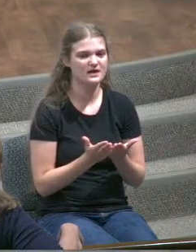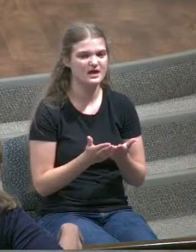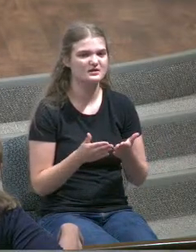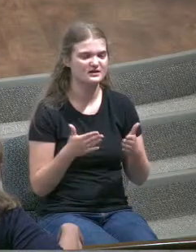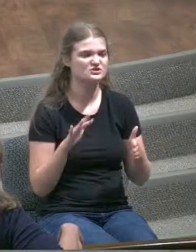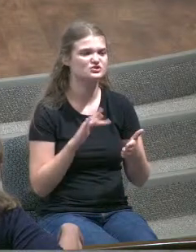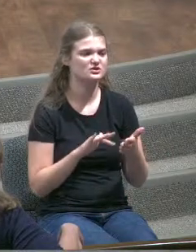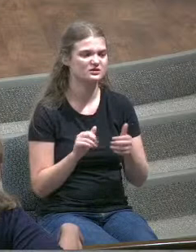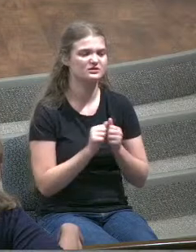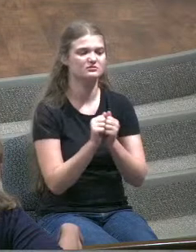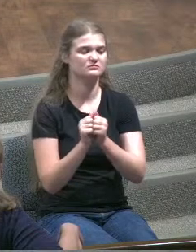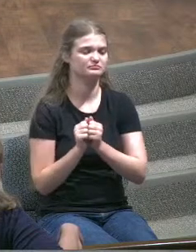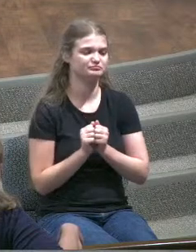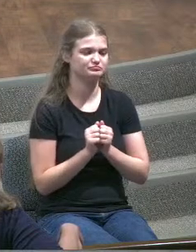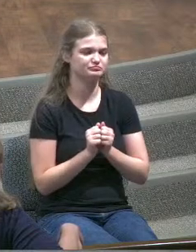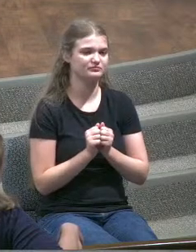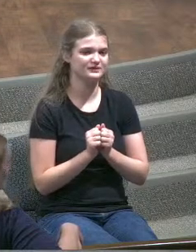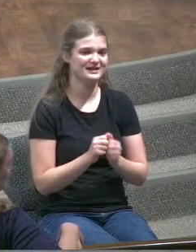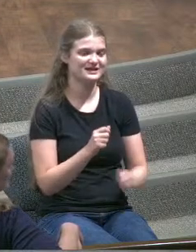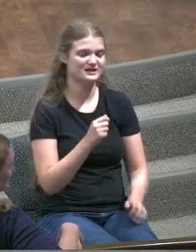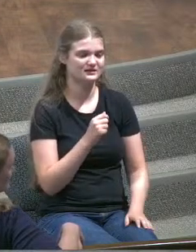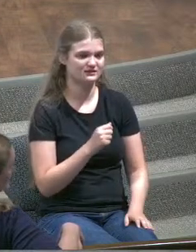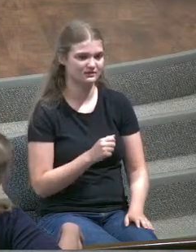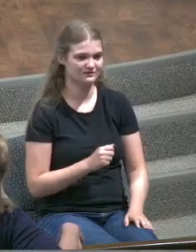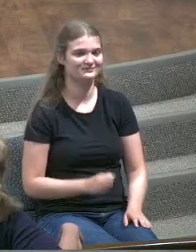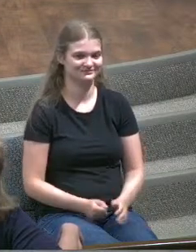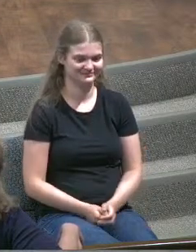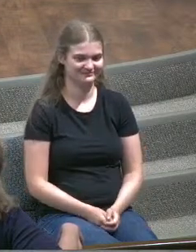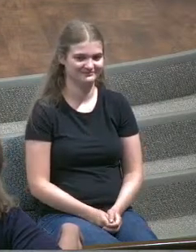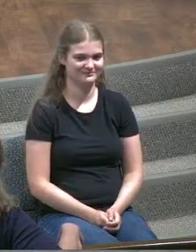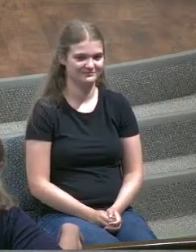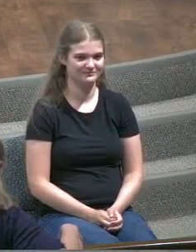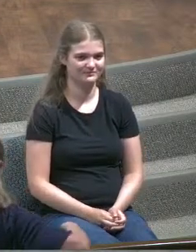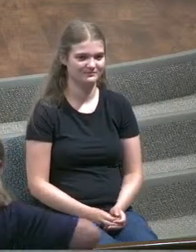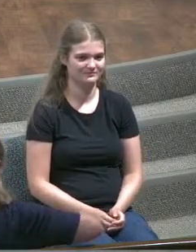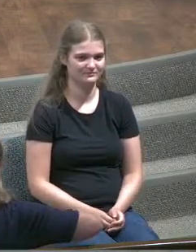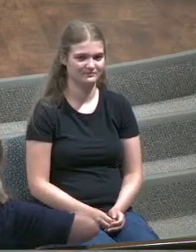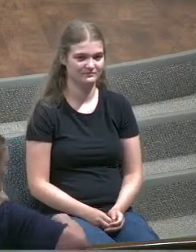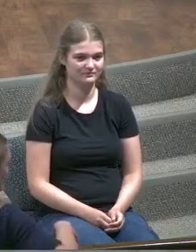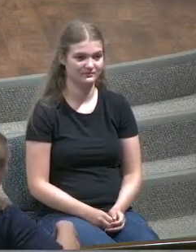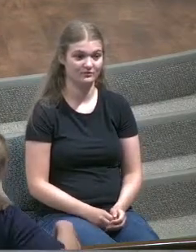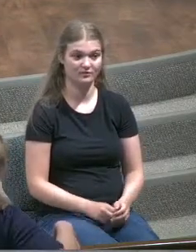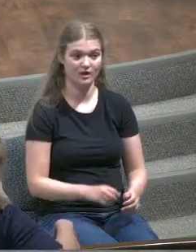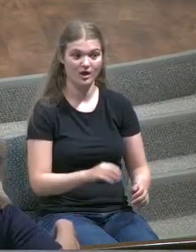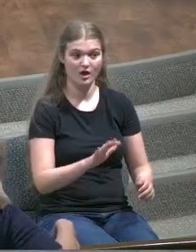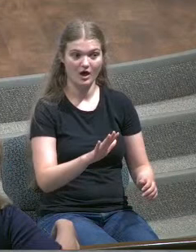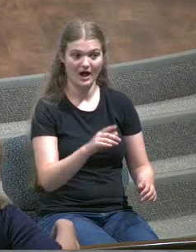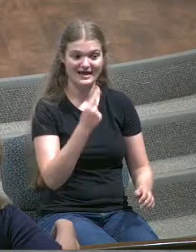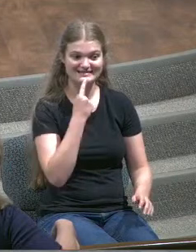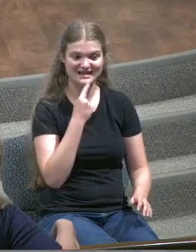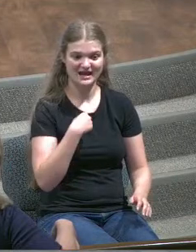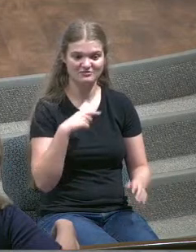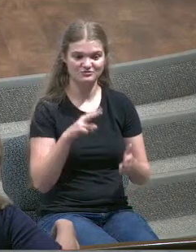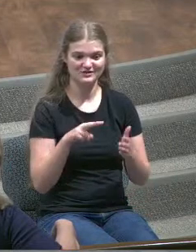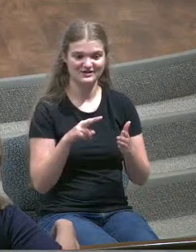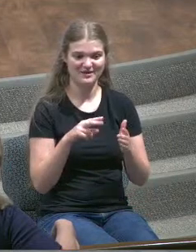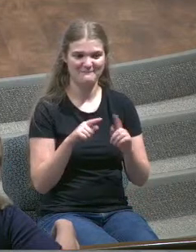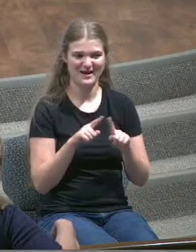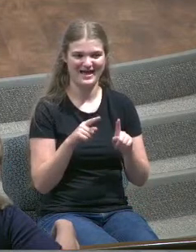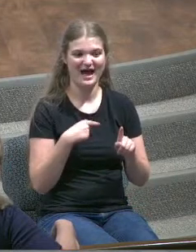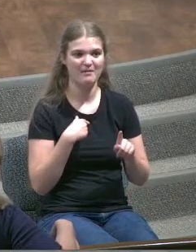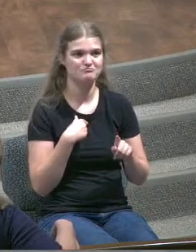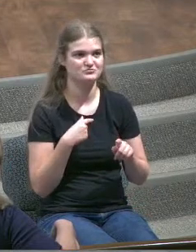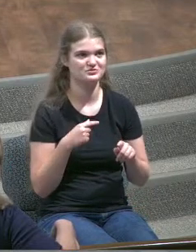through this together. It says, and when he returned to Capernaum, now I'm going to stop. I said I was going to read it, but I lied. I'm going to do a